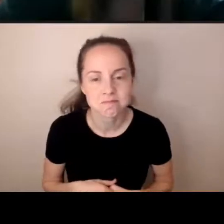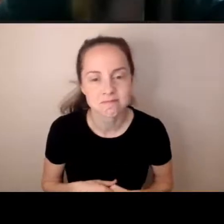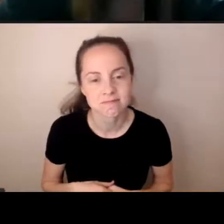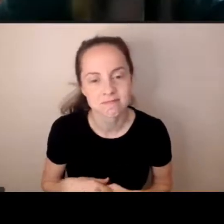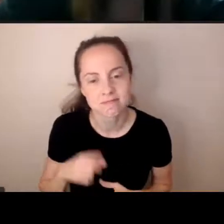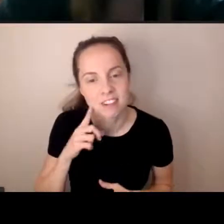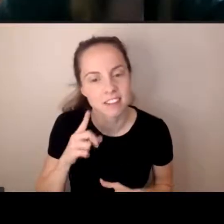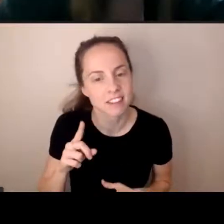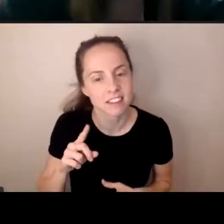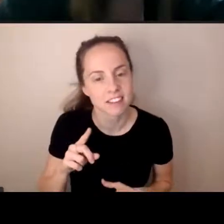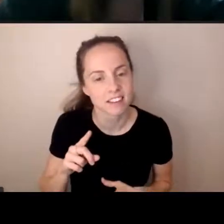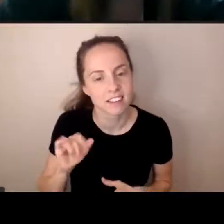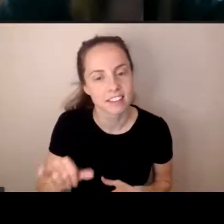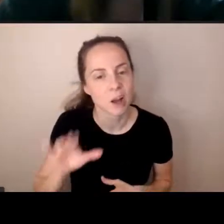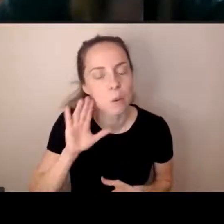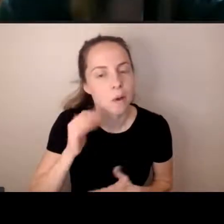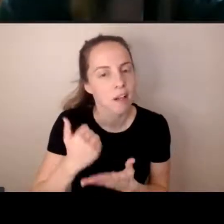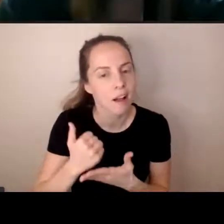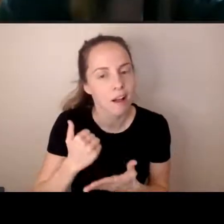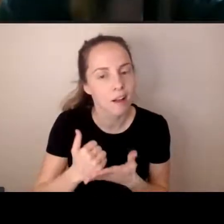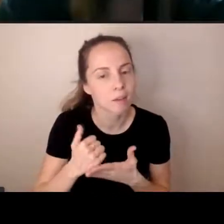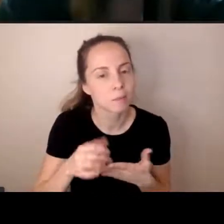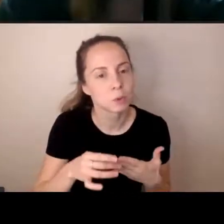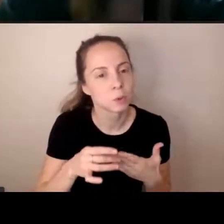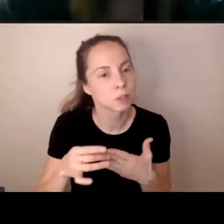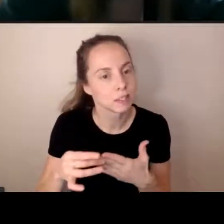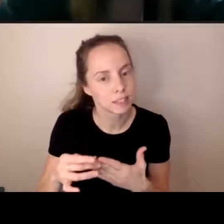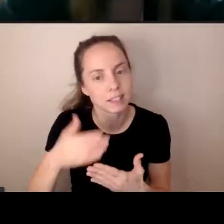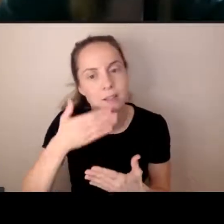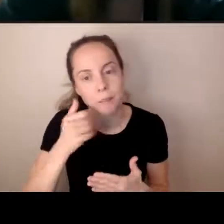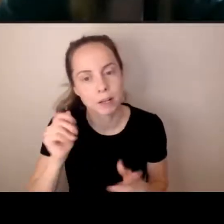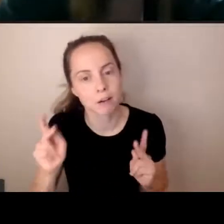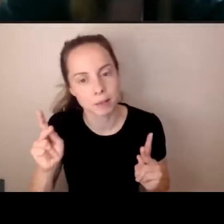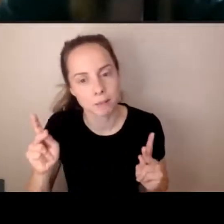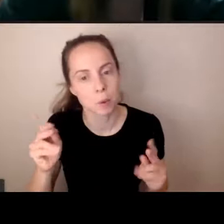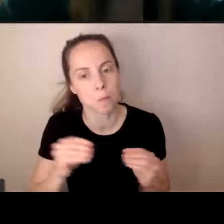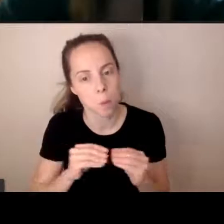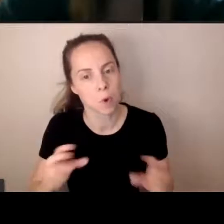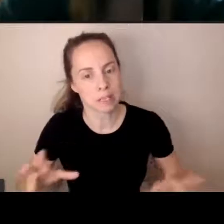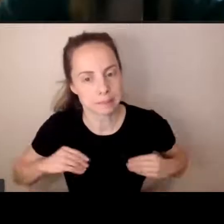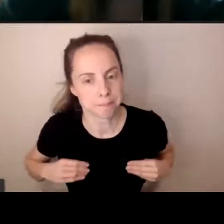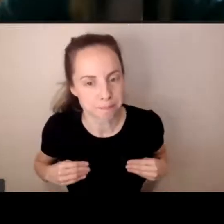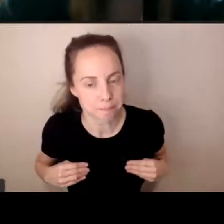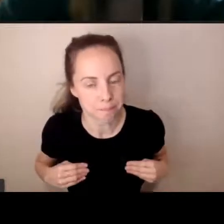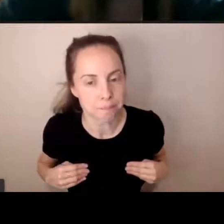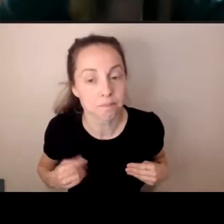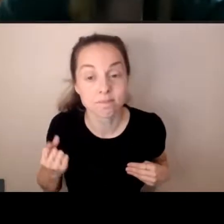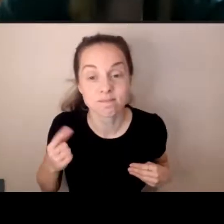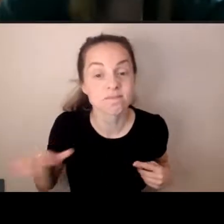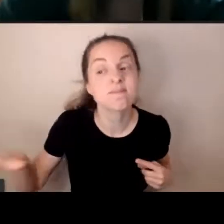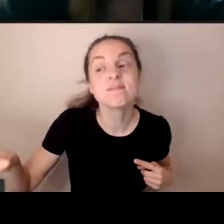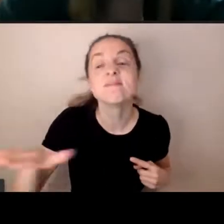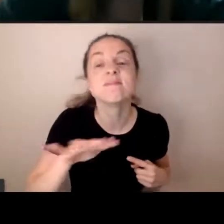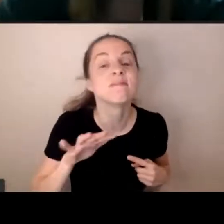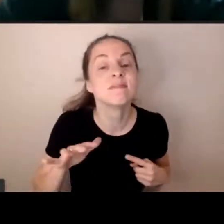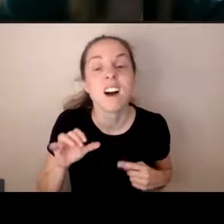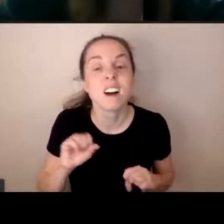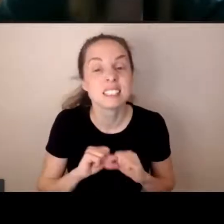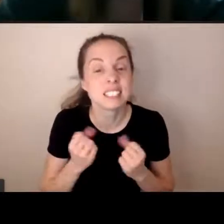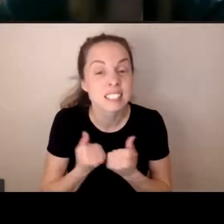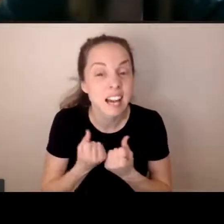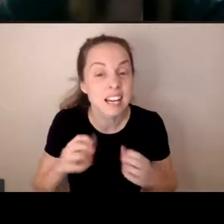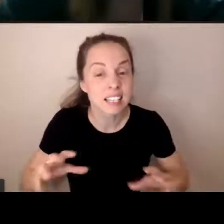that'll help lead to greater societal acceptance. And societal acceptance of disabled people starts with us